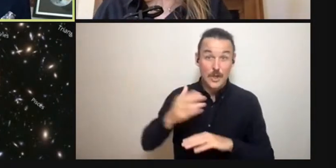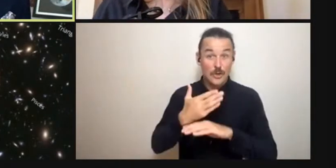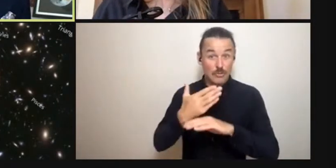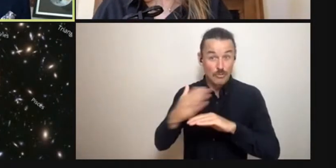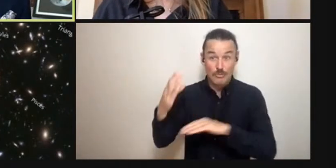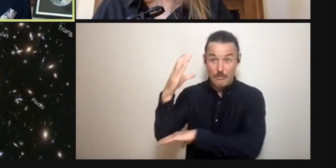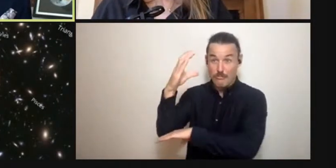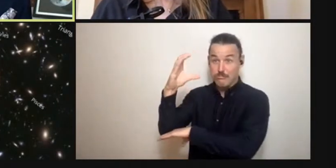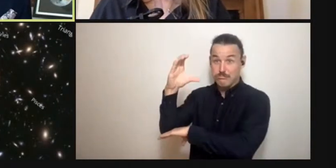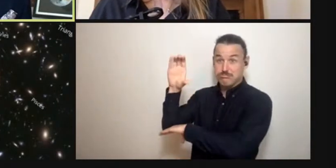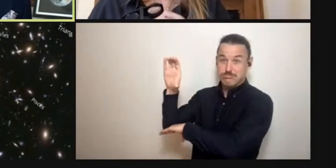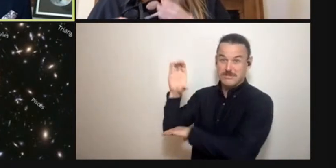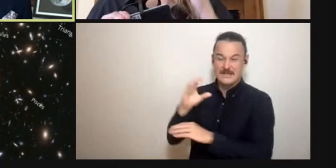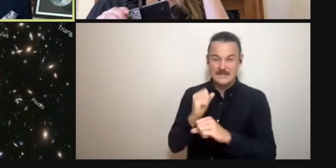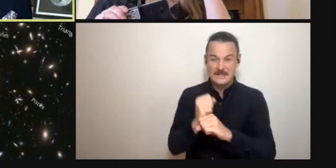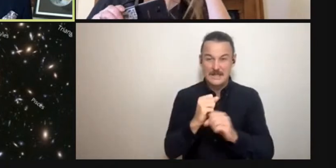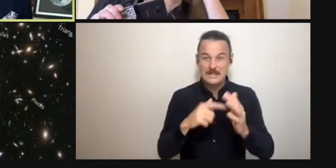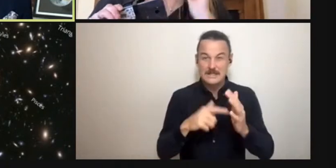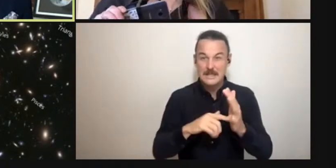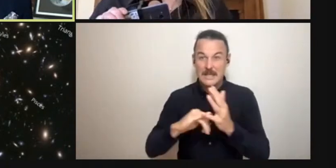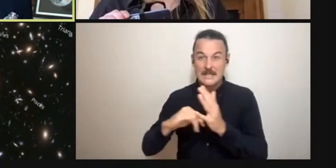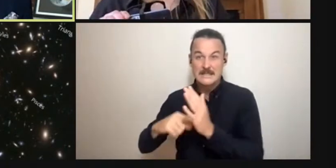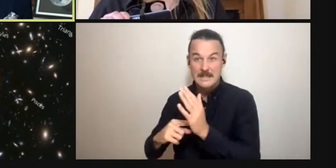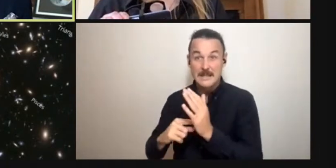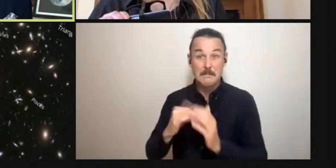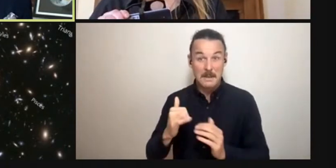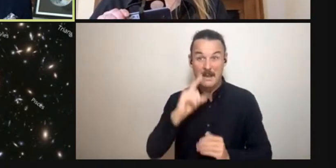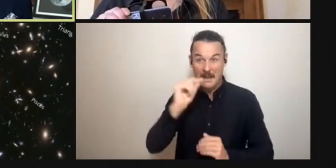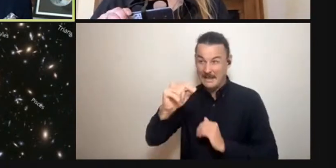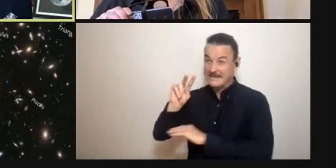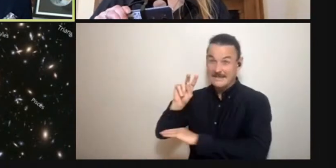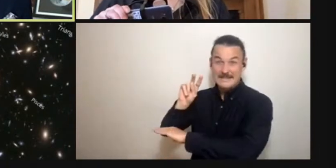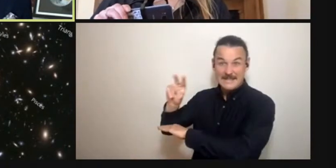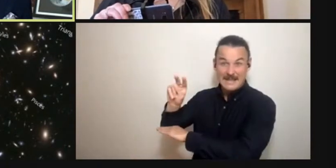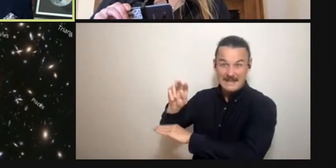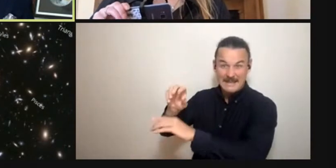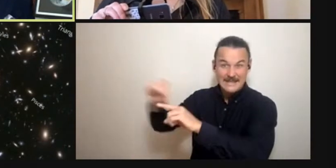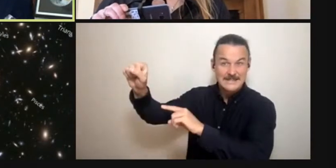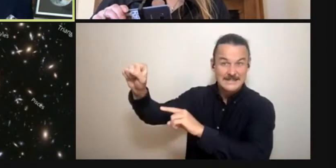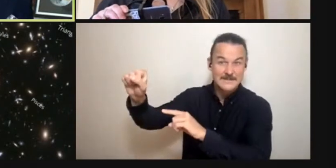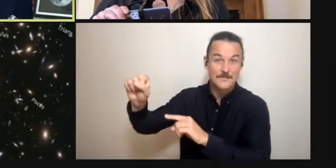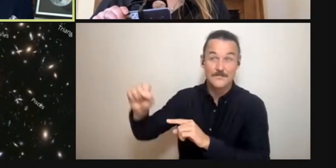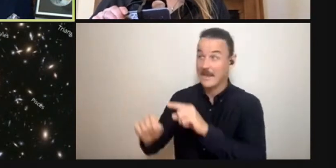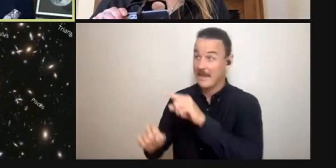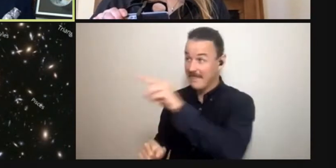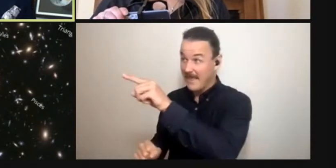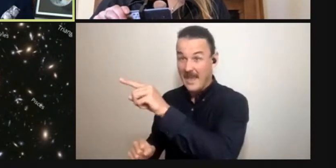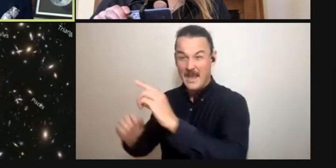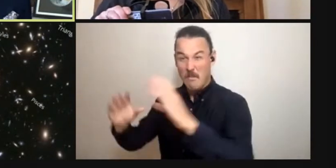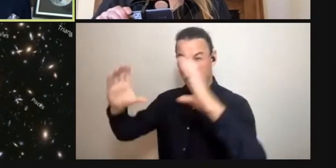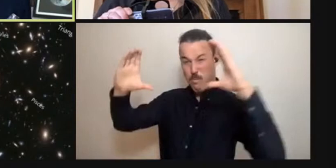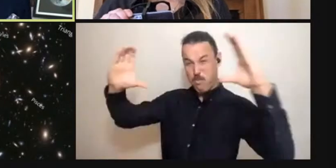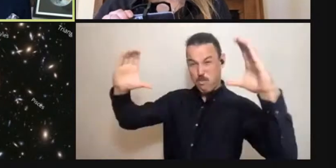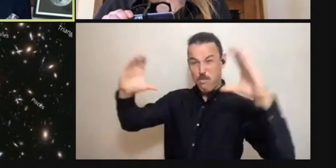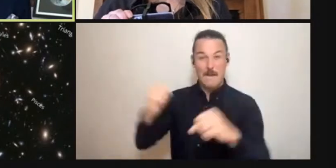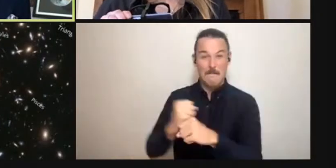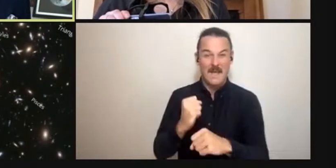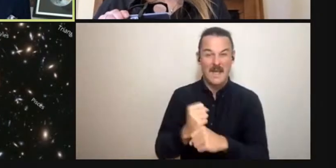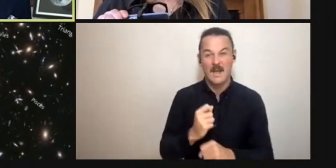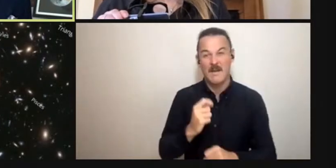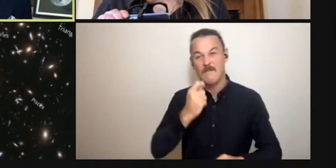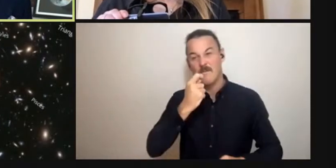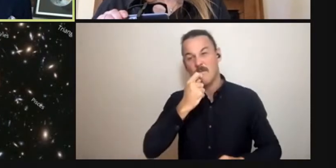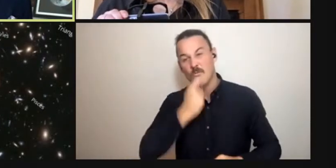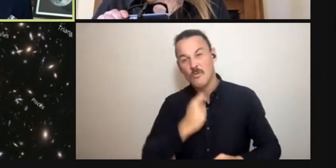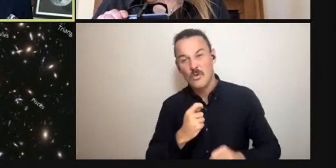very first stars. So they would be formed in the first few 100 million years after the Big Bang. That would mean that